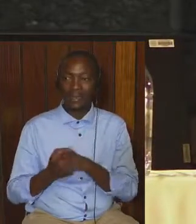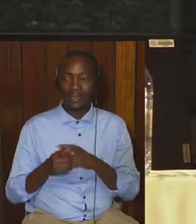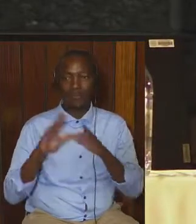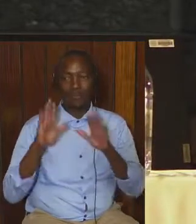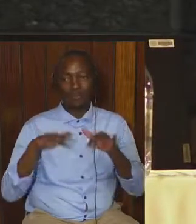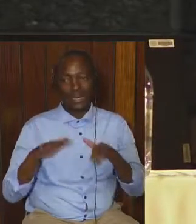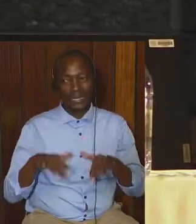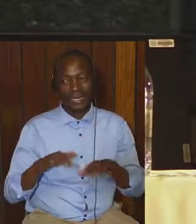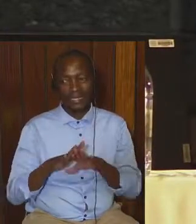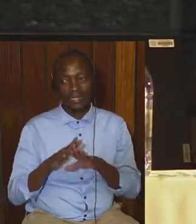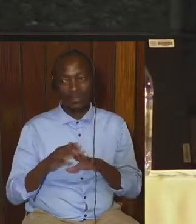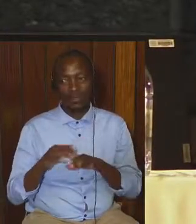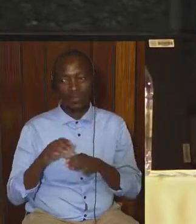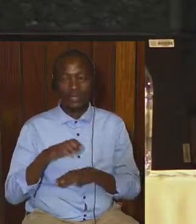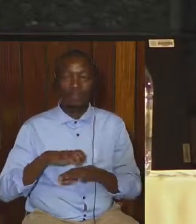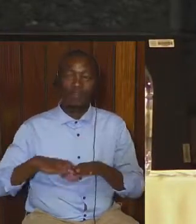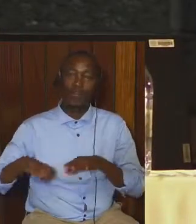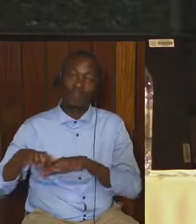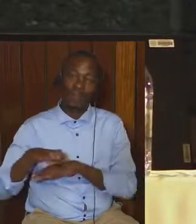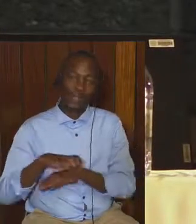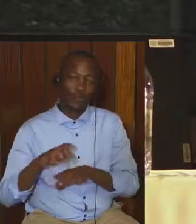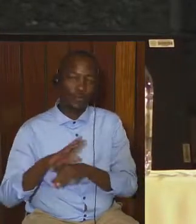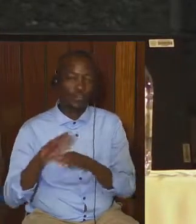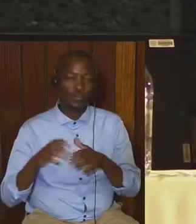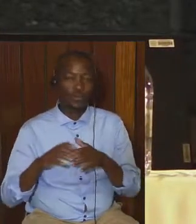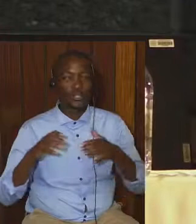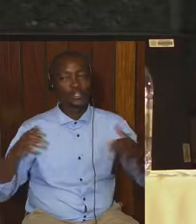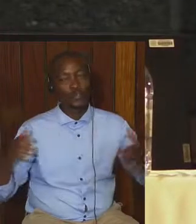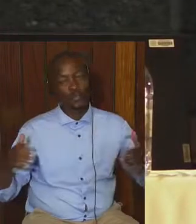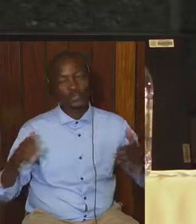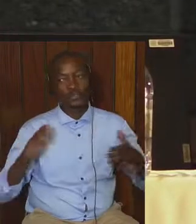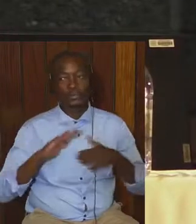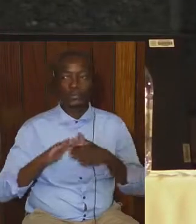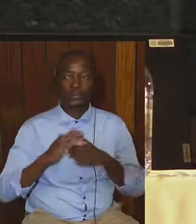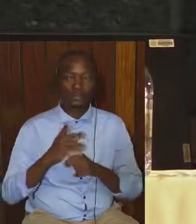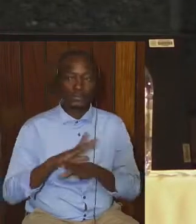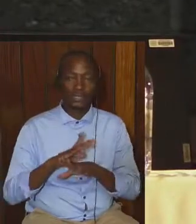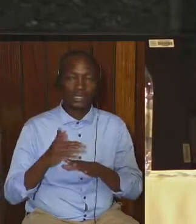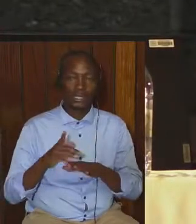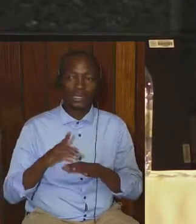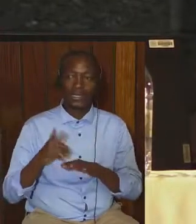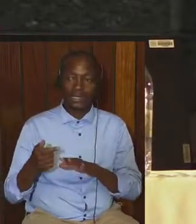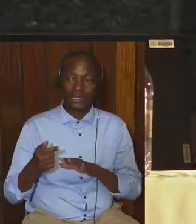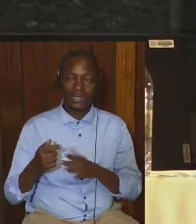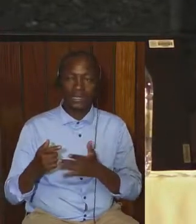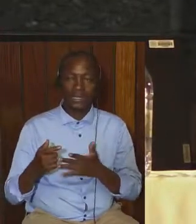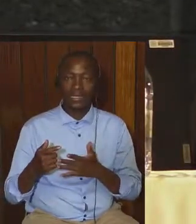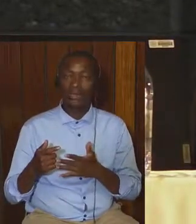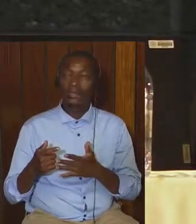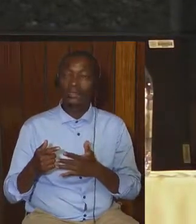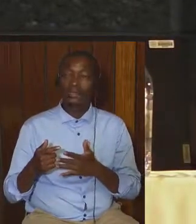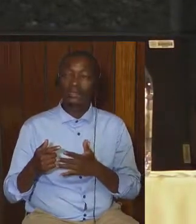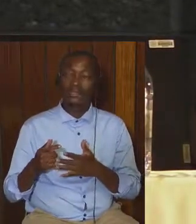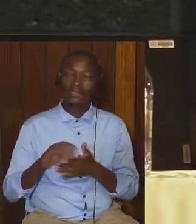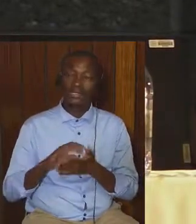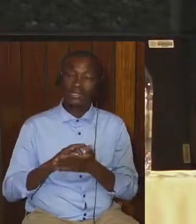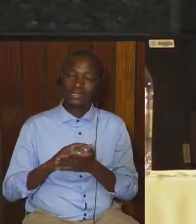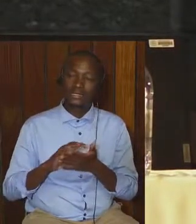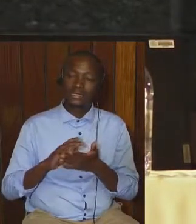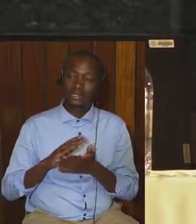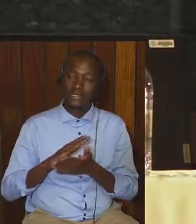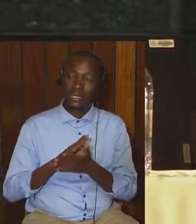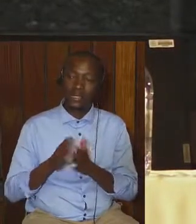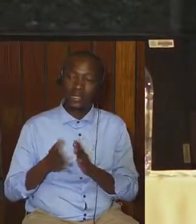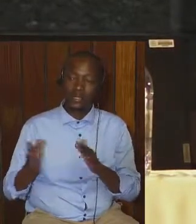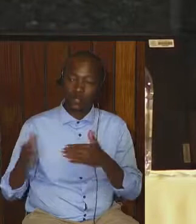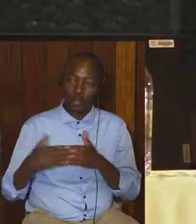the environment will not be huge, in the sense that they really terminated the works, not terminate the contract, but terminated